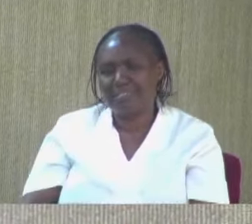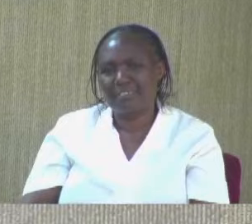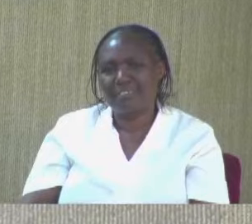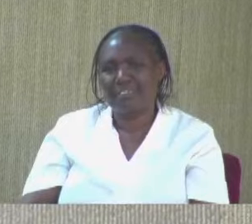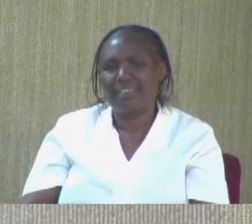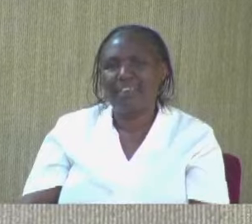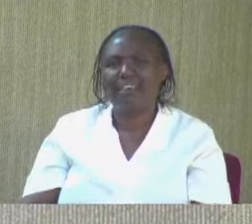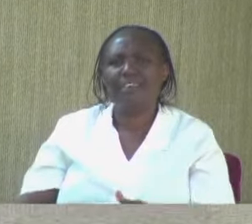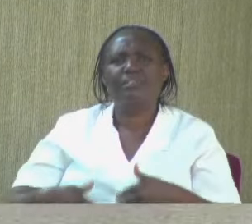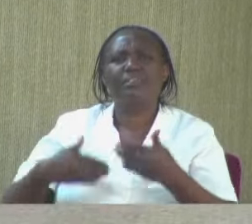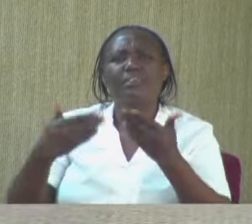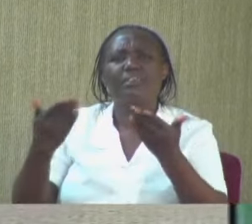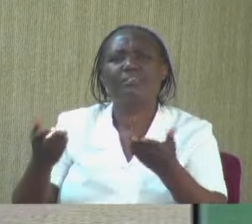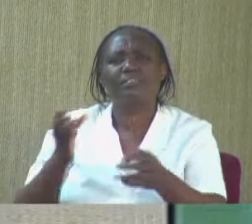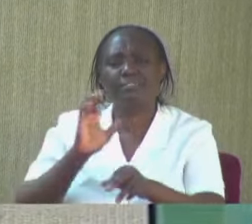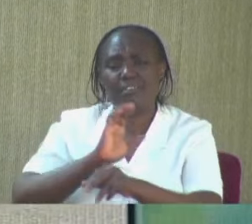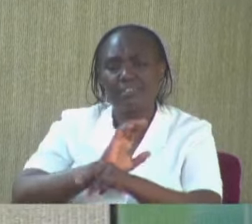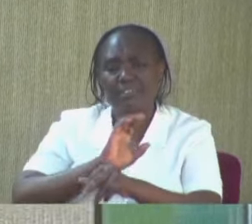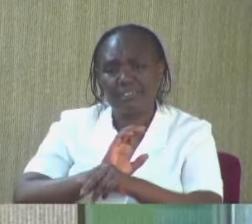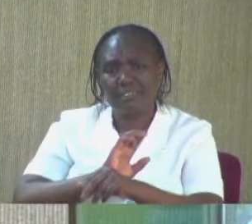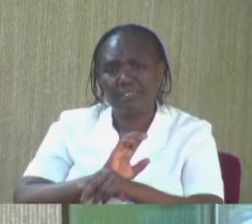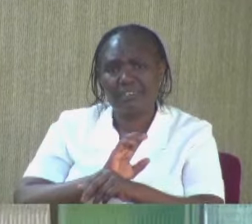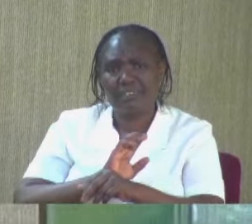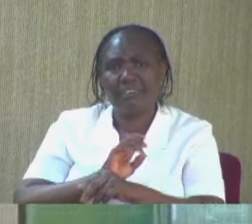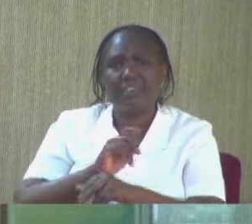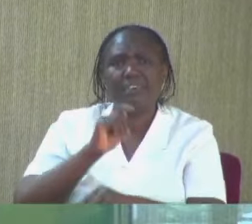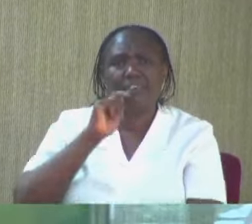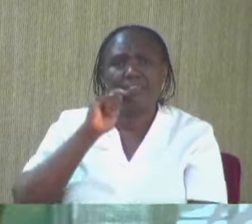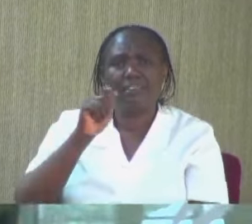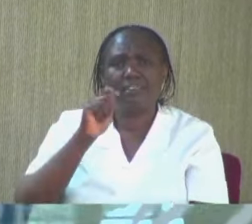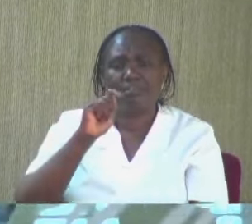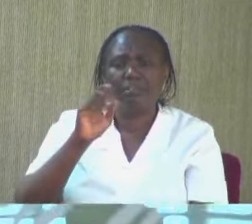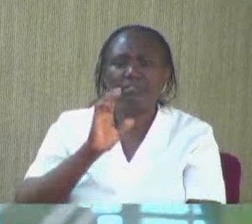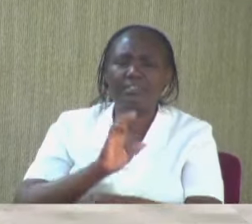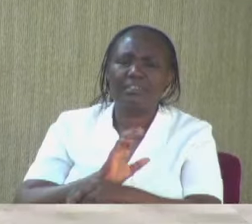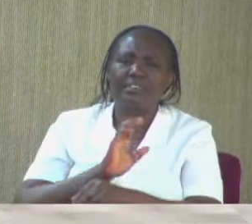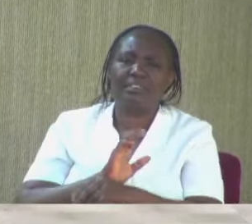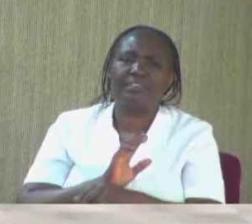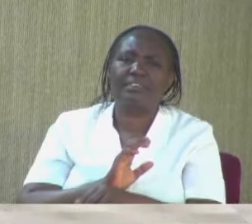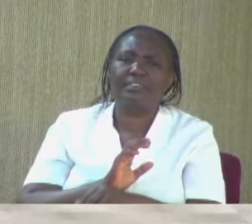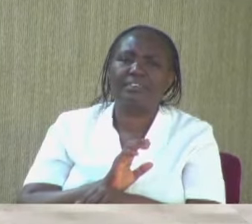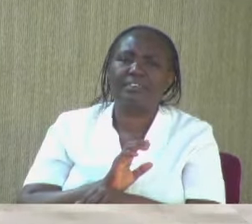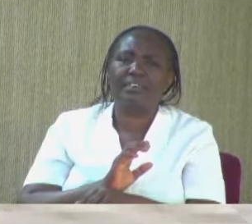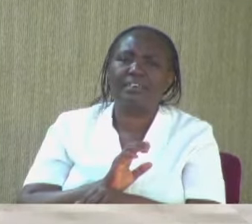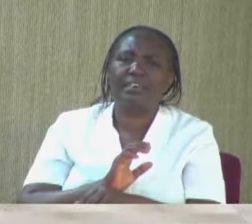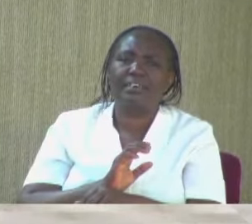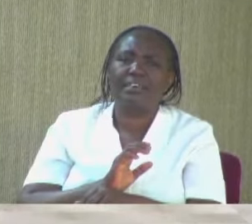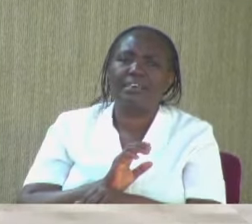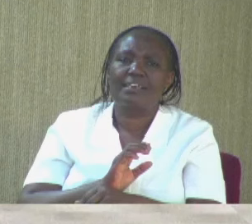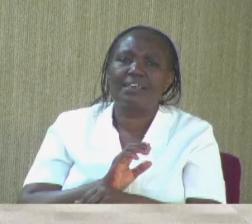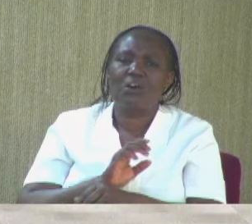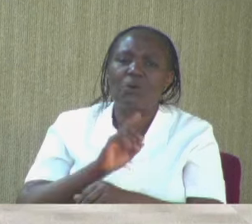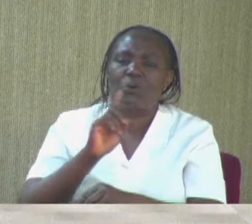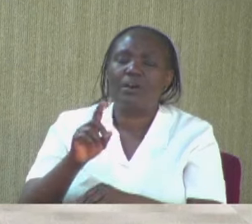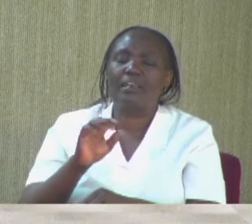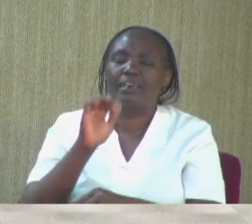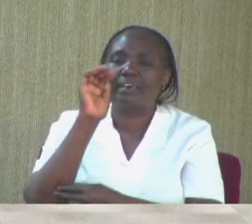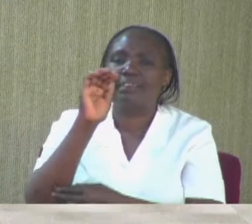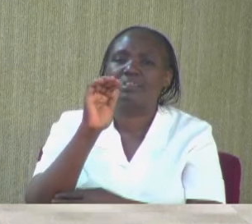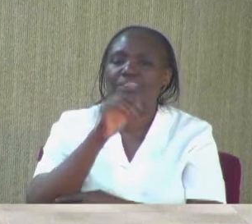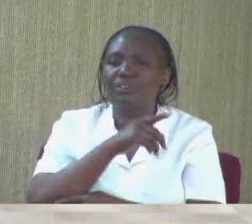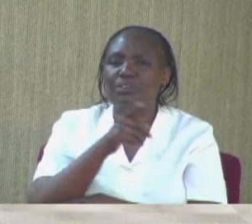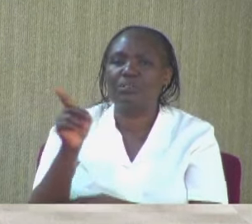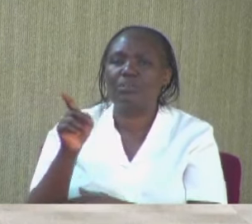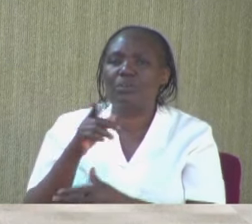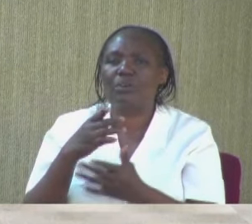was given for the church. It is testimony for the church. And so the next time somebody asks you at workplace or